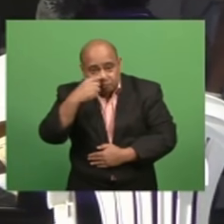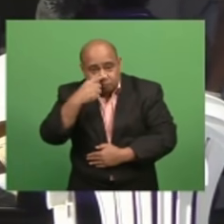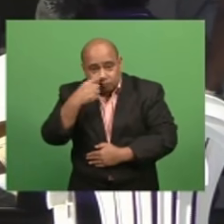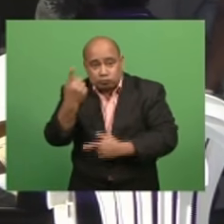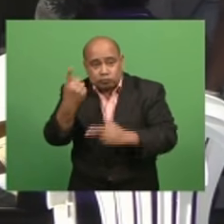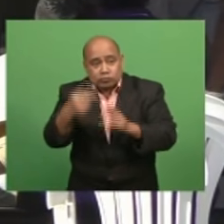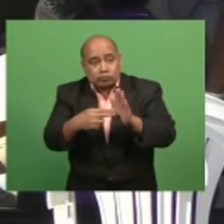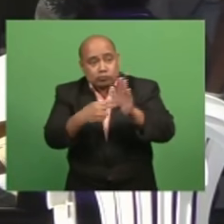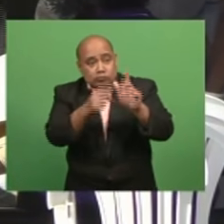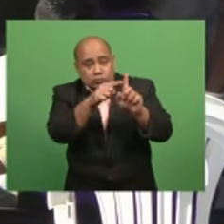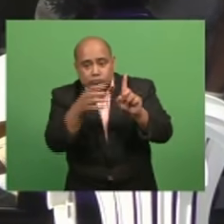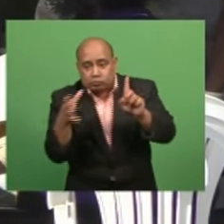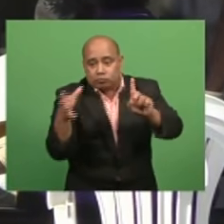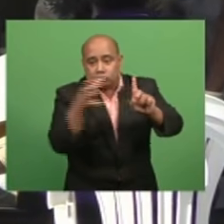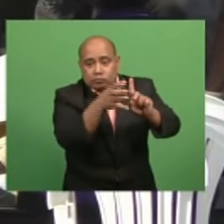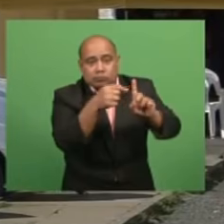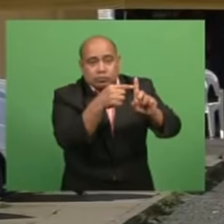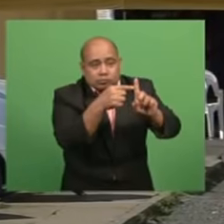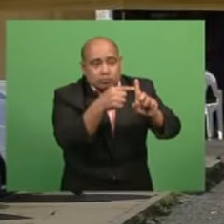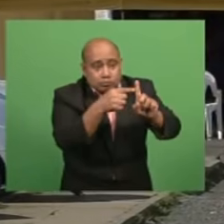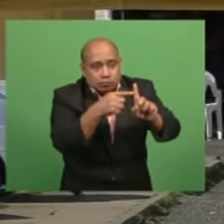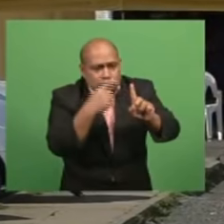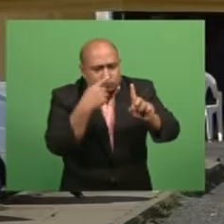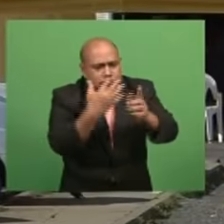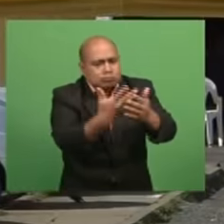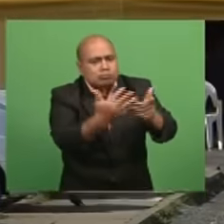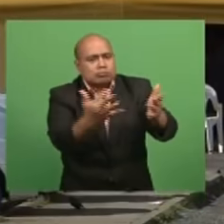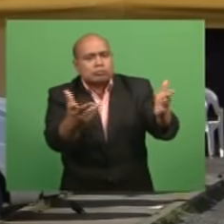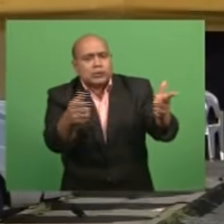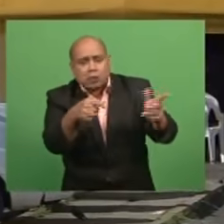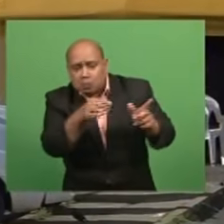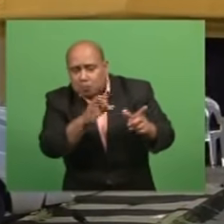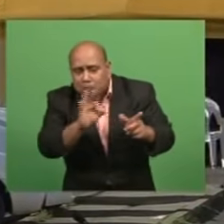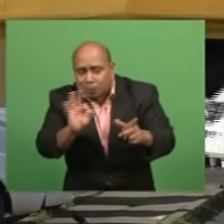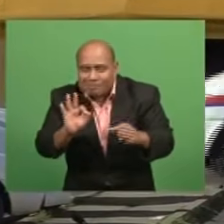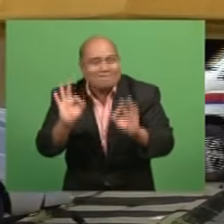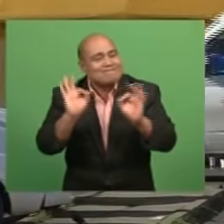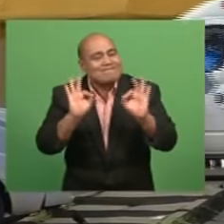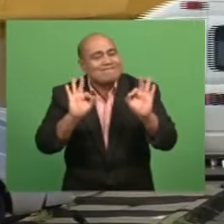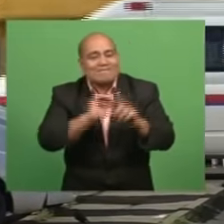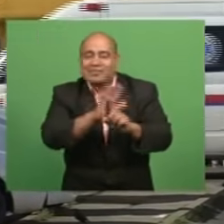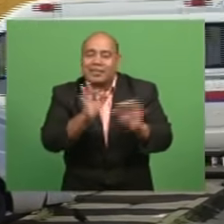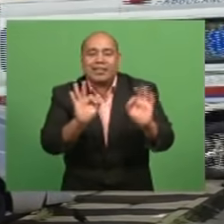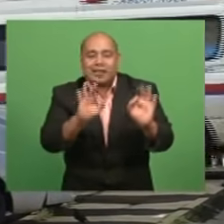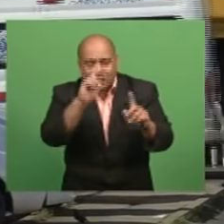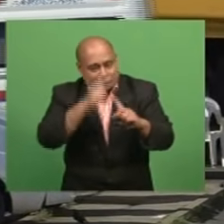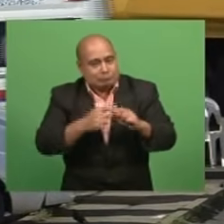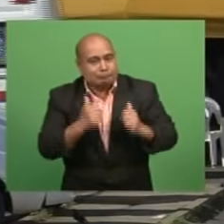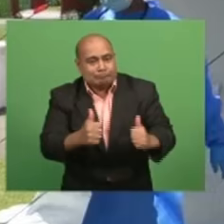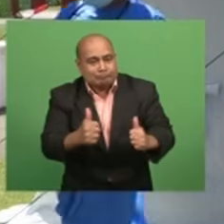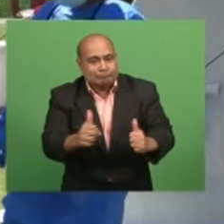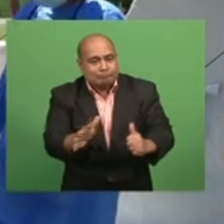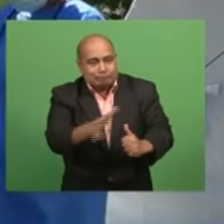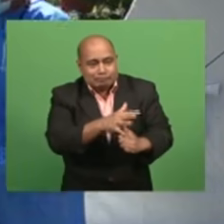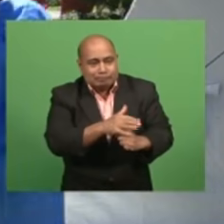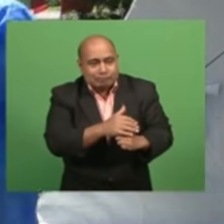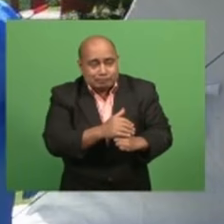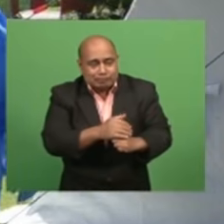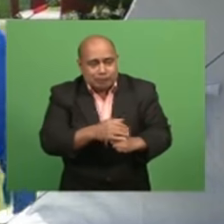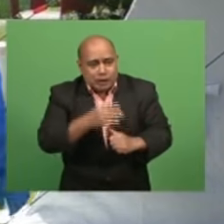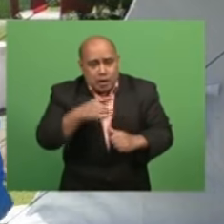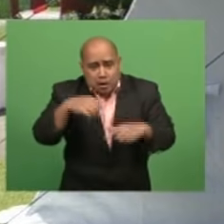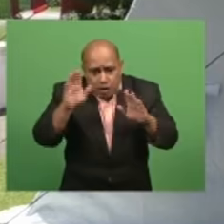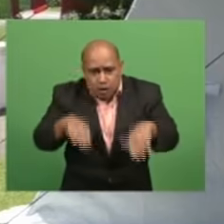of these individuals have presented any symptoms to suggest that they have COVID-19, Fijians have been strongly urged to adhere to